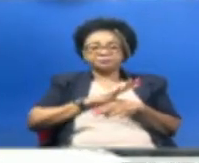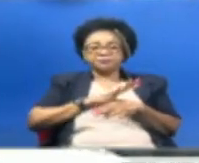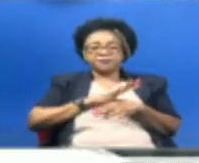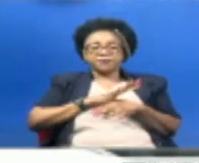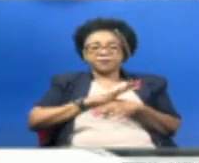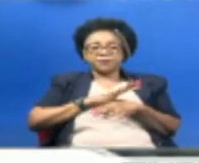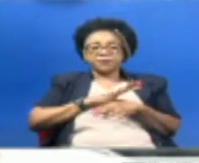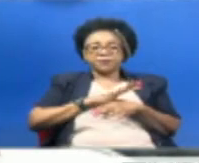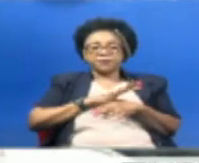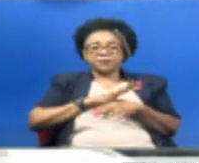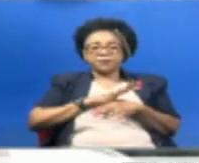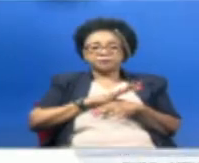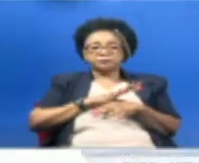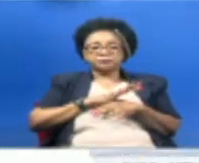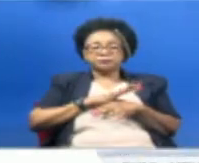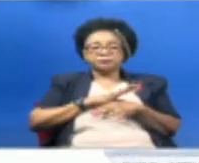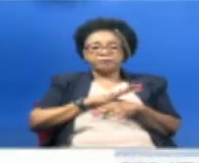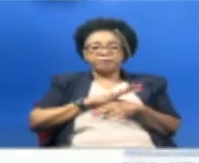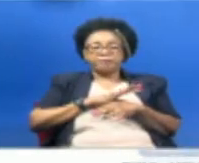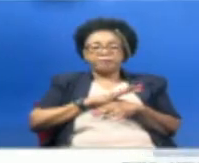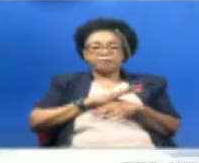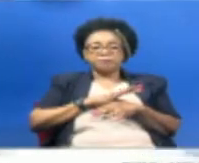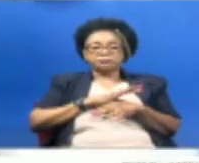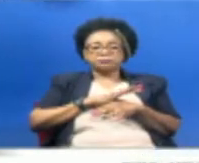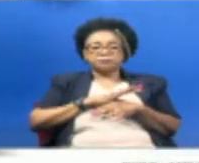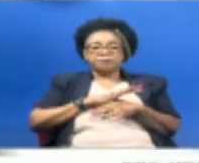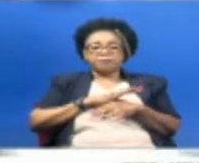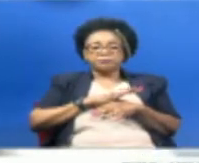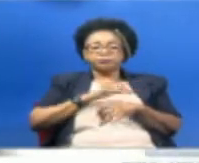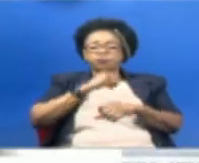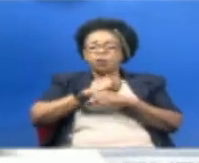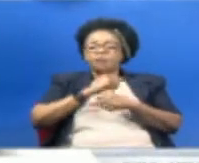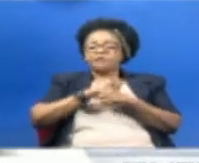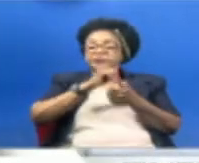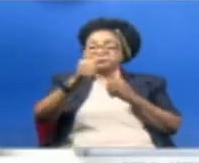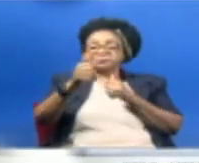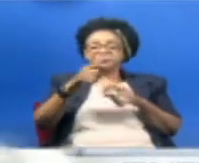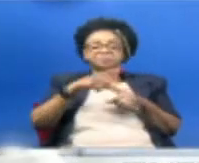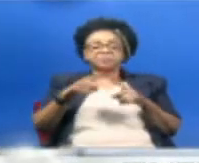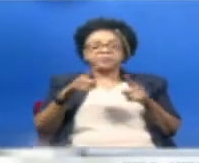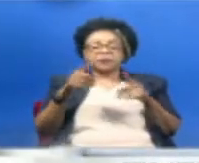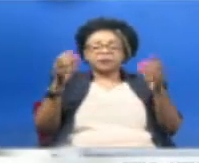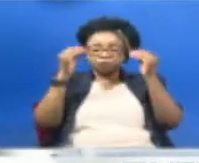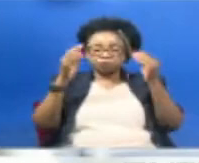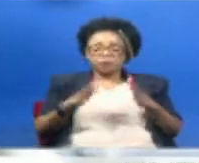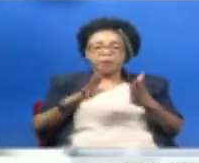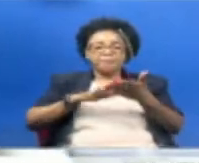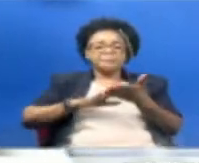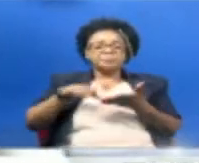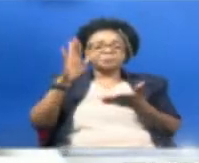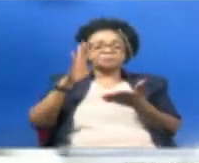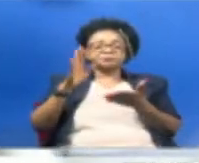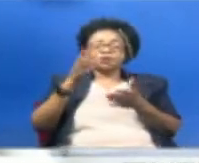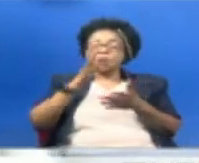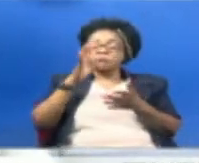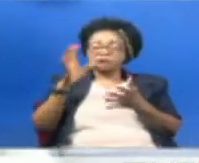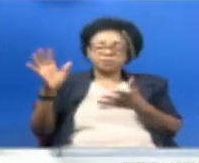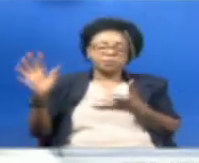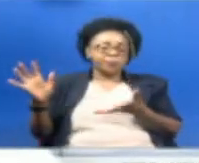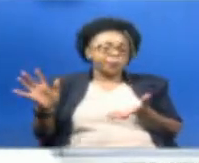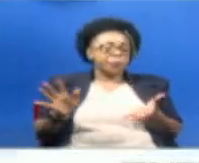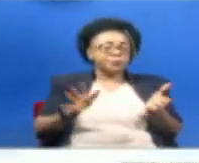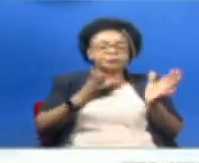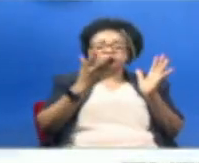the river is a problem. Kunaona shule ni ile, lakini wanafunzi wetu wanabebwa na maji wakati wanajaribu